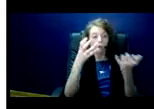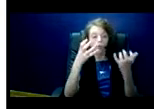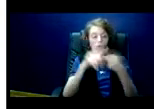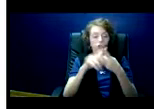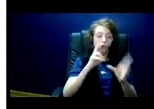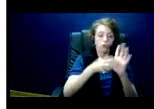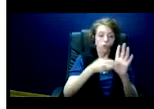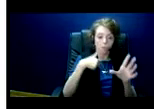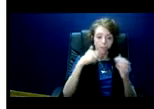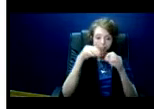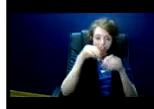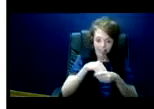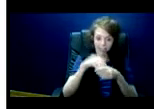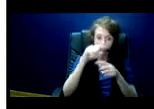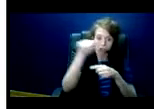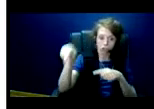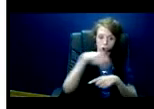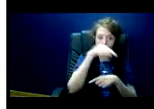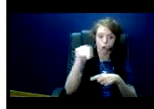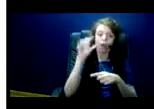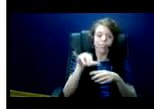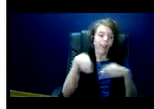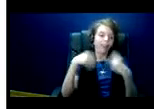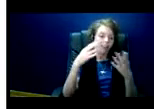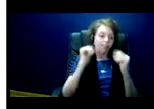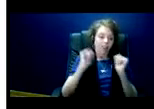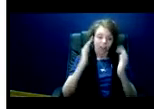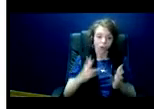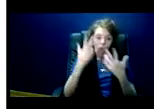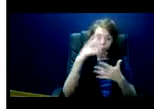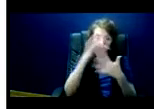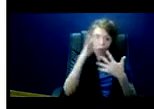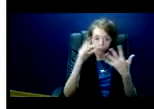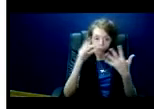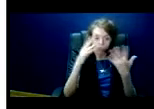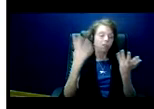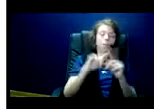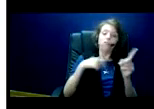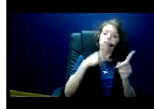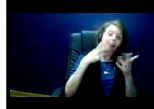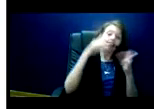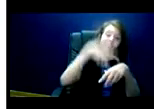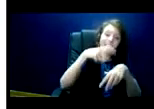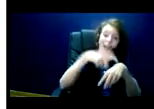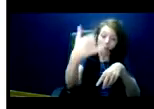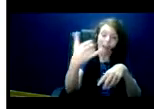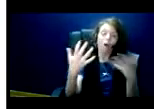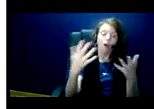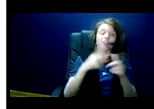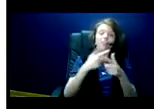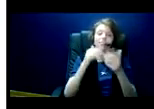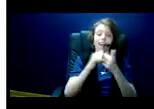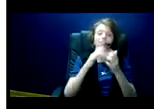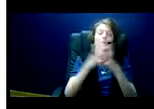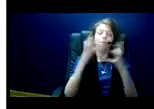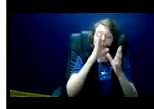circle, right? That gives the actor the option to reply with no. But if you say, it's time to join the circle, then that is a much more clear